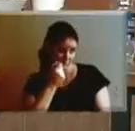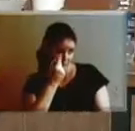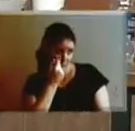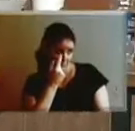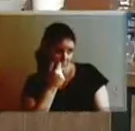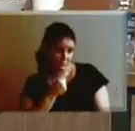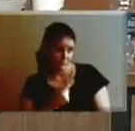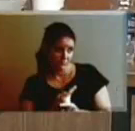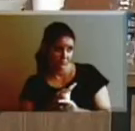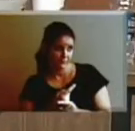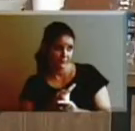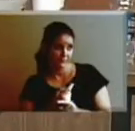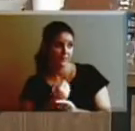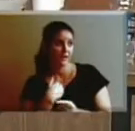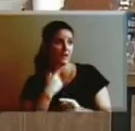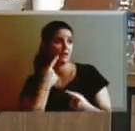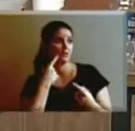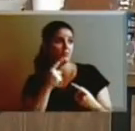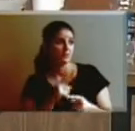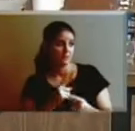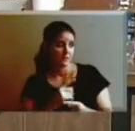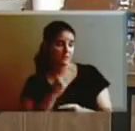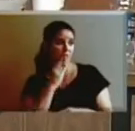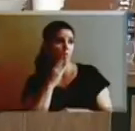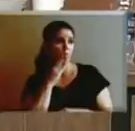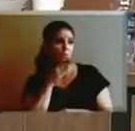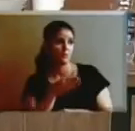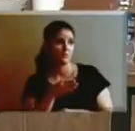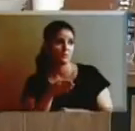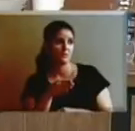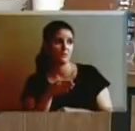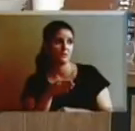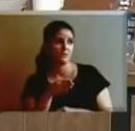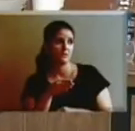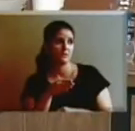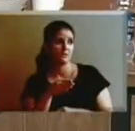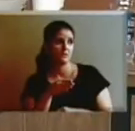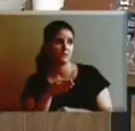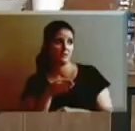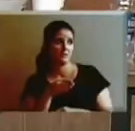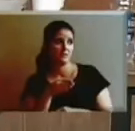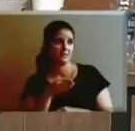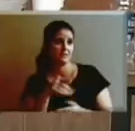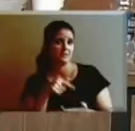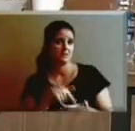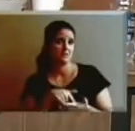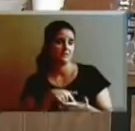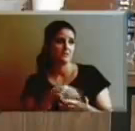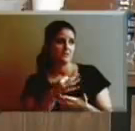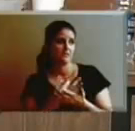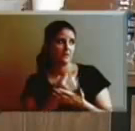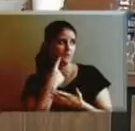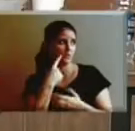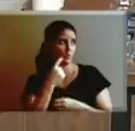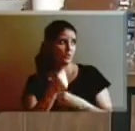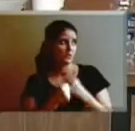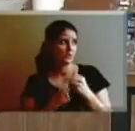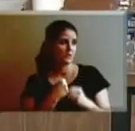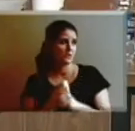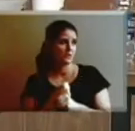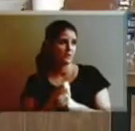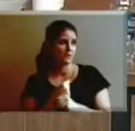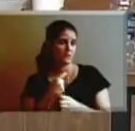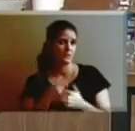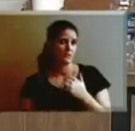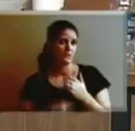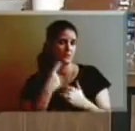was we had an agreement that we were going to deficit fund for 1 year the cost of extended